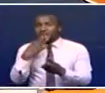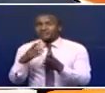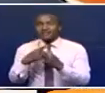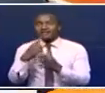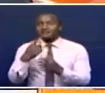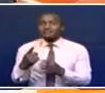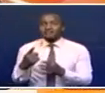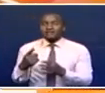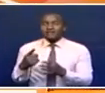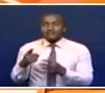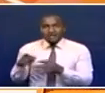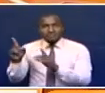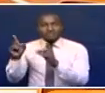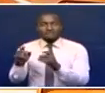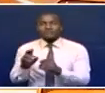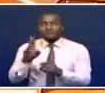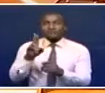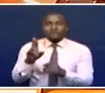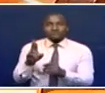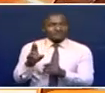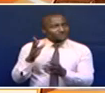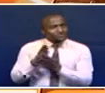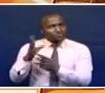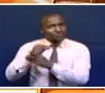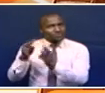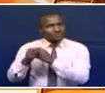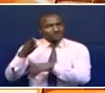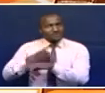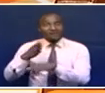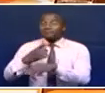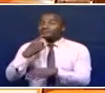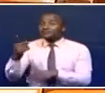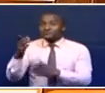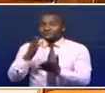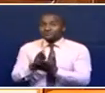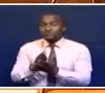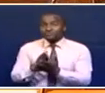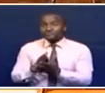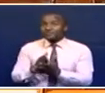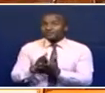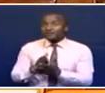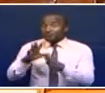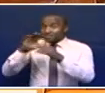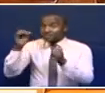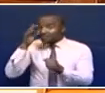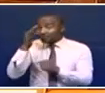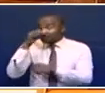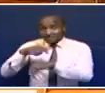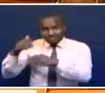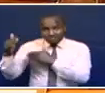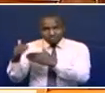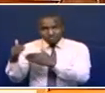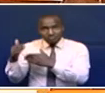says himself plus Uhuru. Terrible arithmetic. I can tell you, during the last days of President Kibaki,